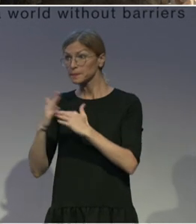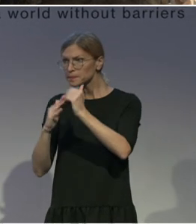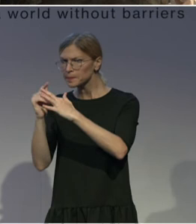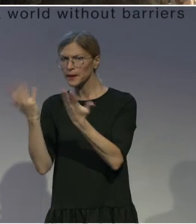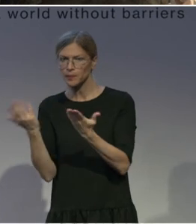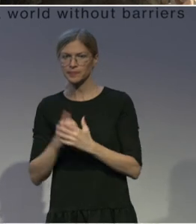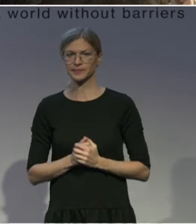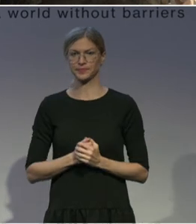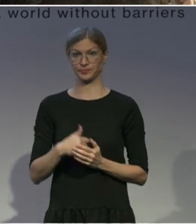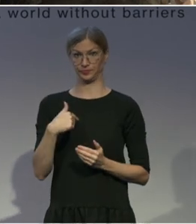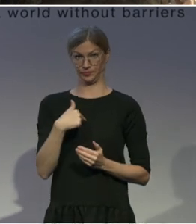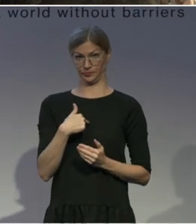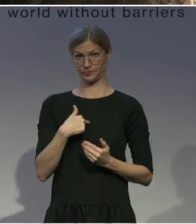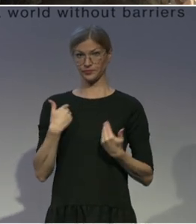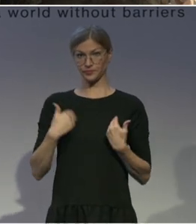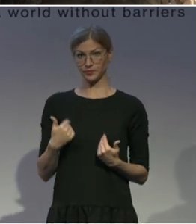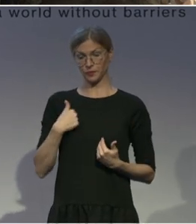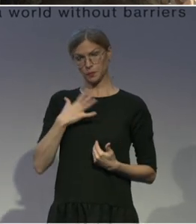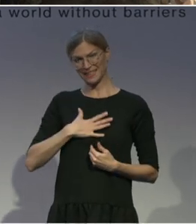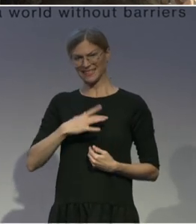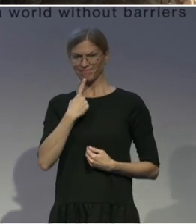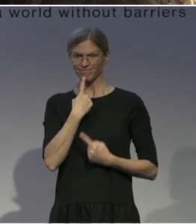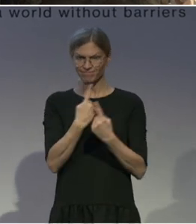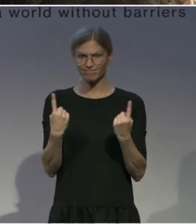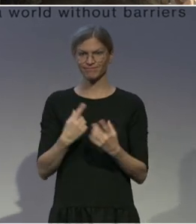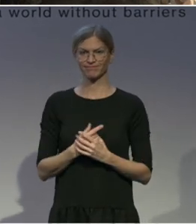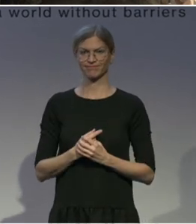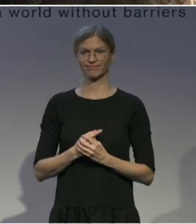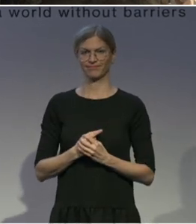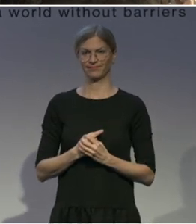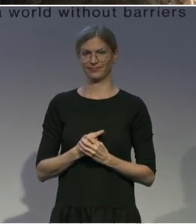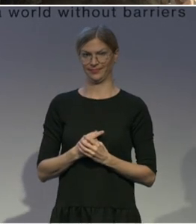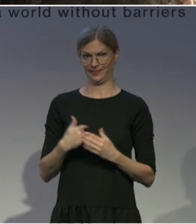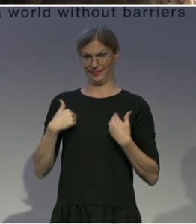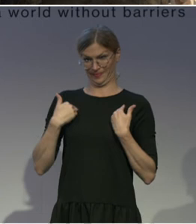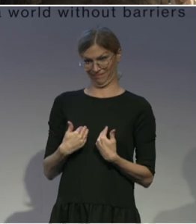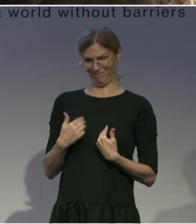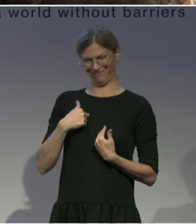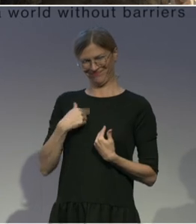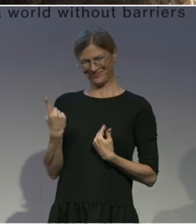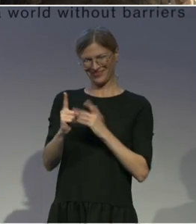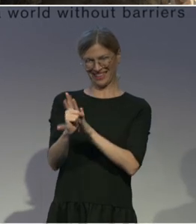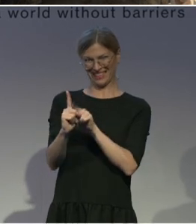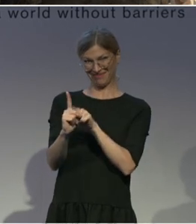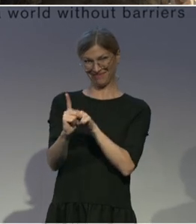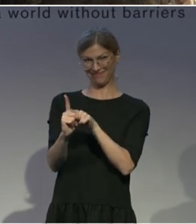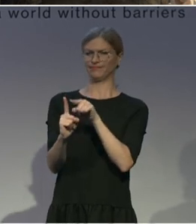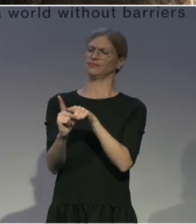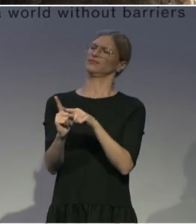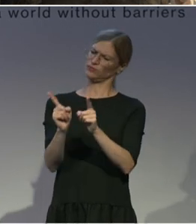it started out as an advocacy issue, and it's really a communication issue. It's the communication that matters. Thank